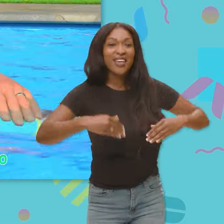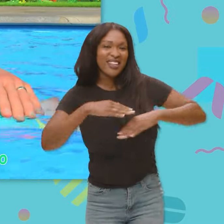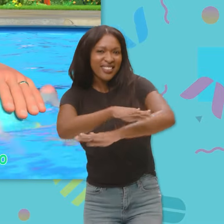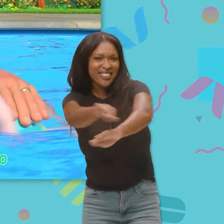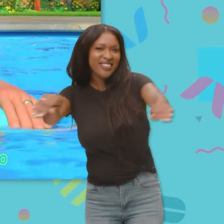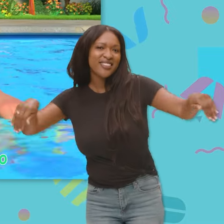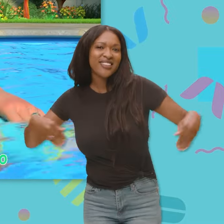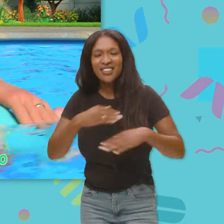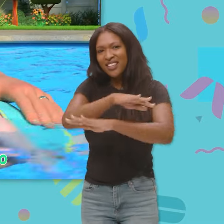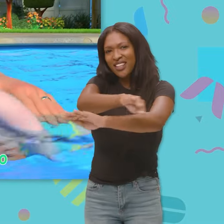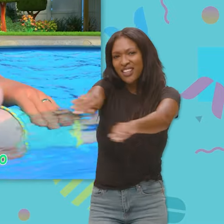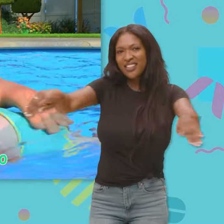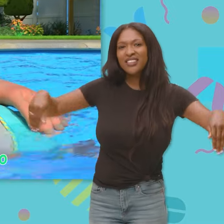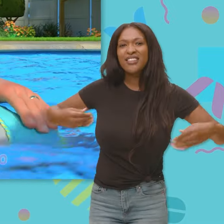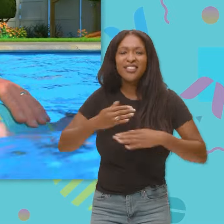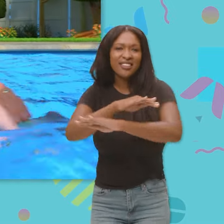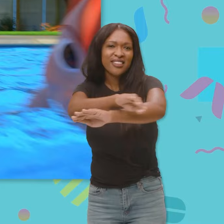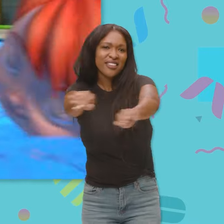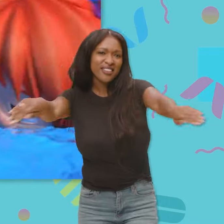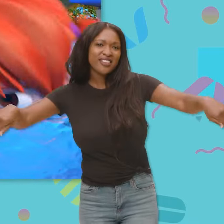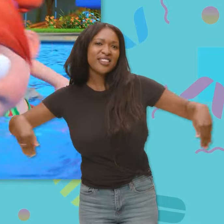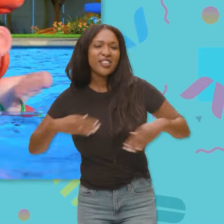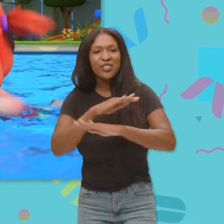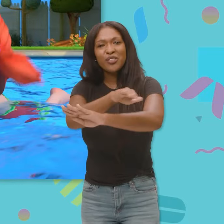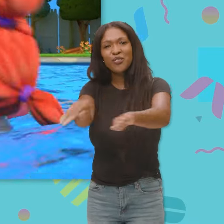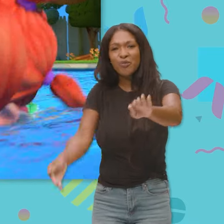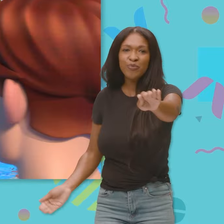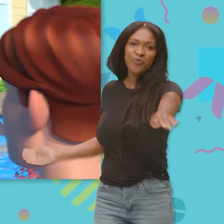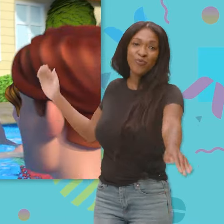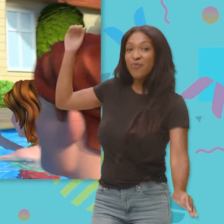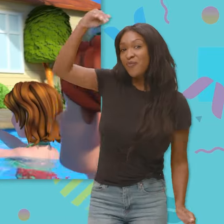do Move my arms, do do do do, move my arms